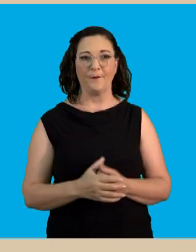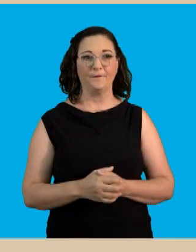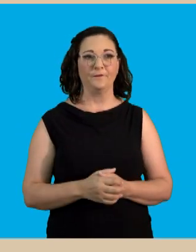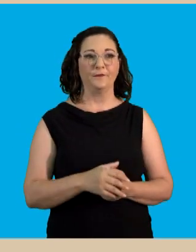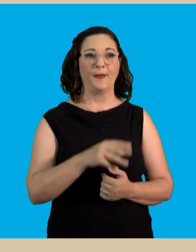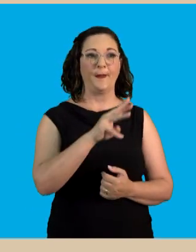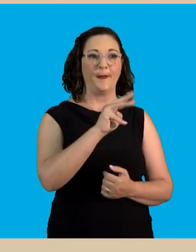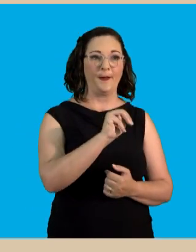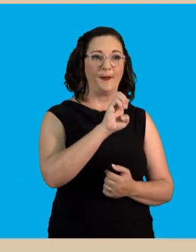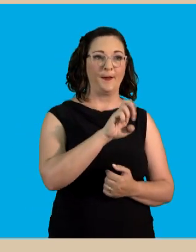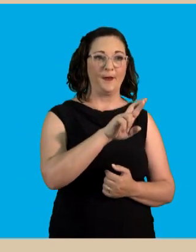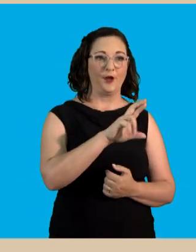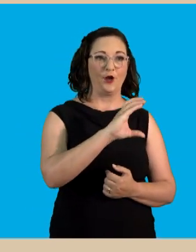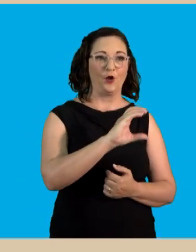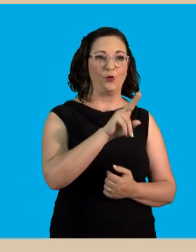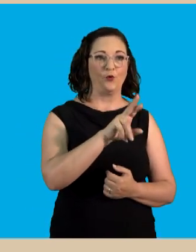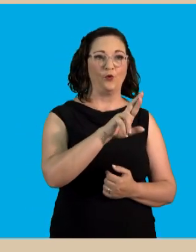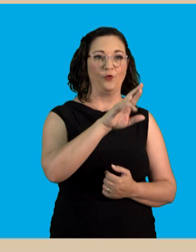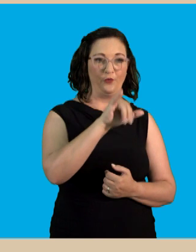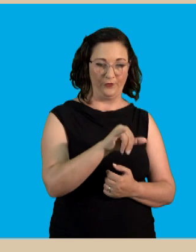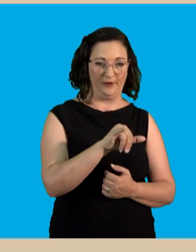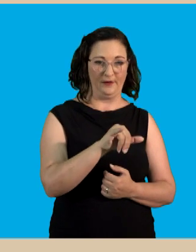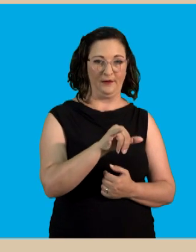there, remember, we have Mercury.